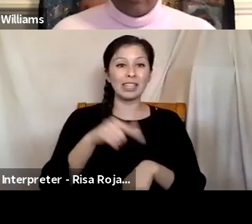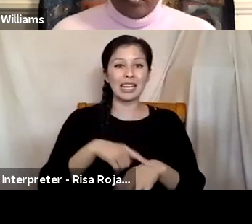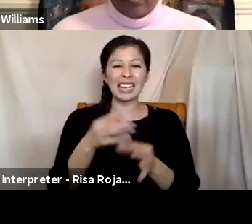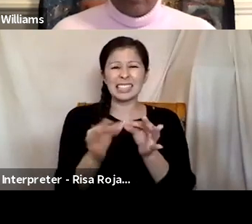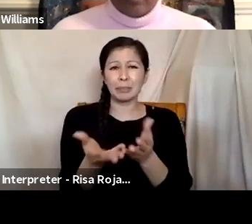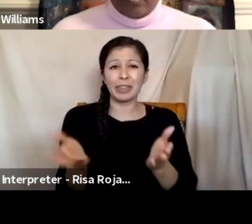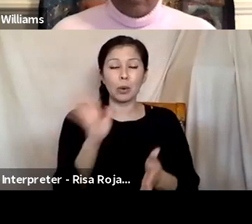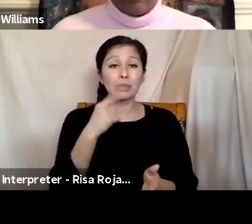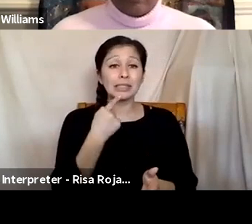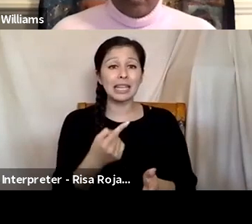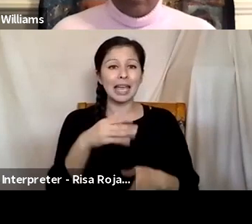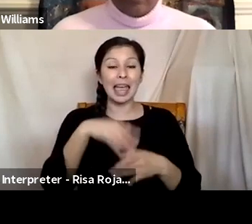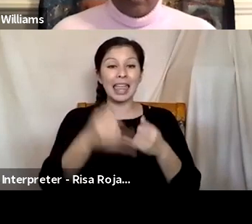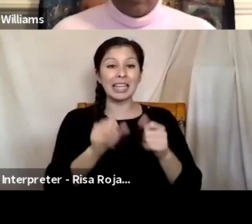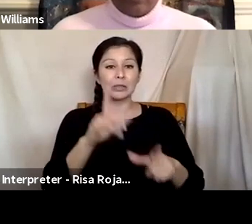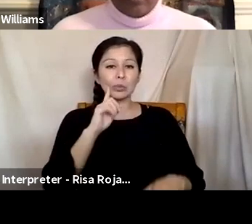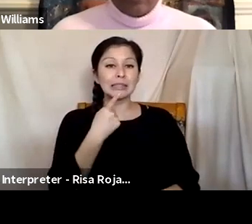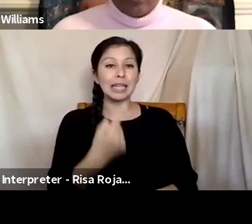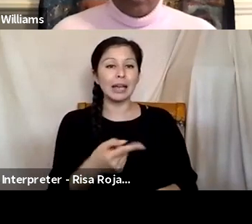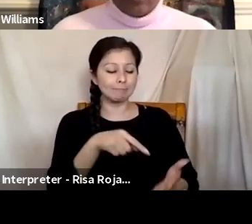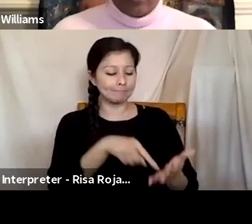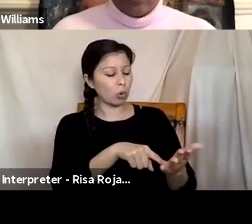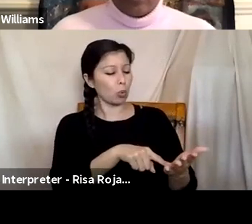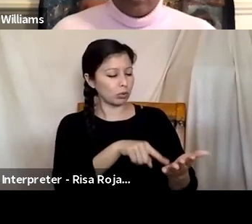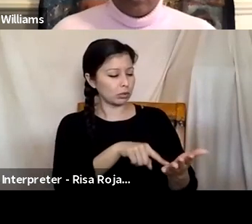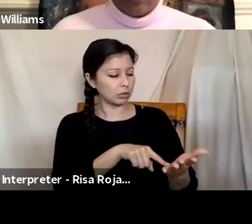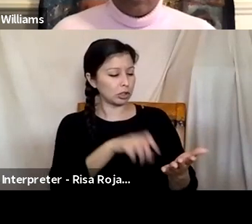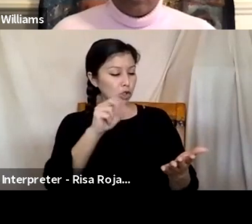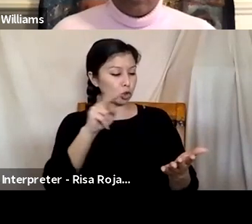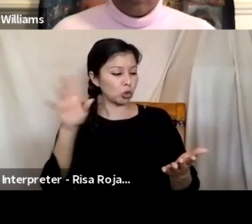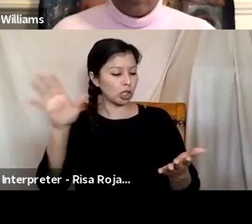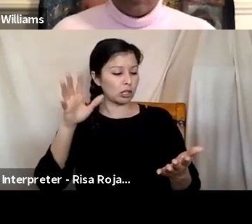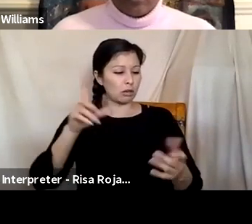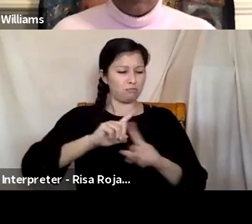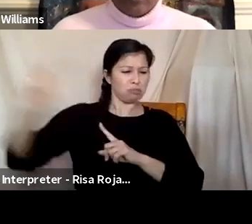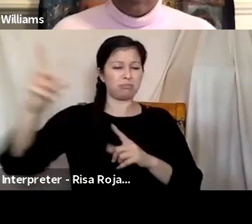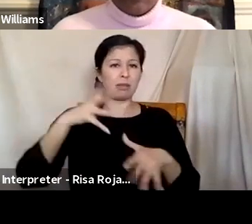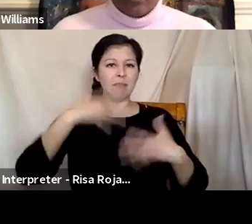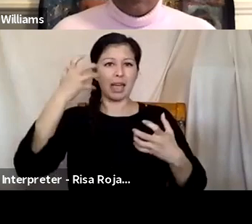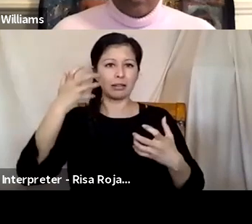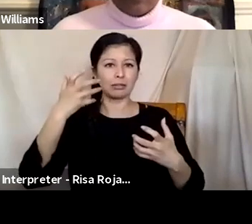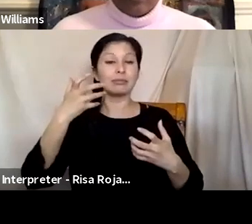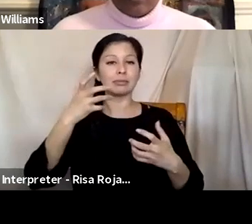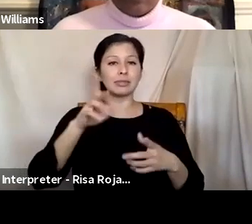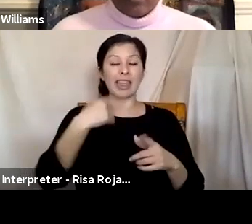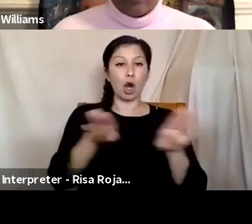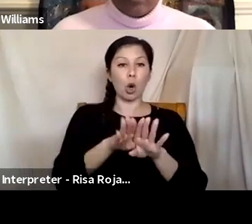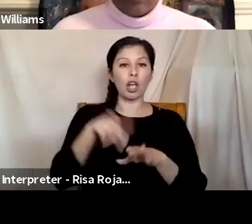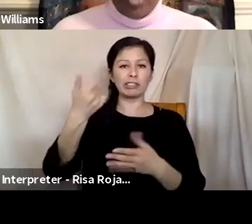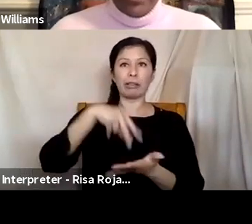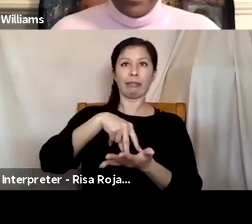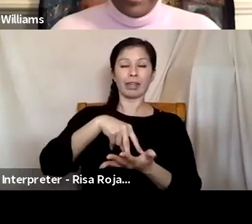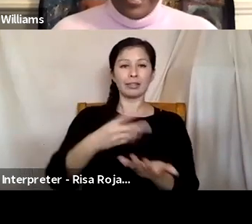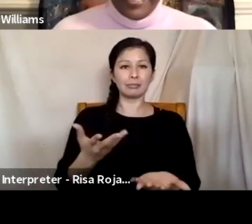simplest thing. It'll say at the end of the scene, it'll say, Susan storms off. And then the end of the scene ends and she's still